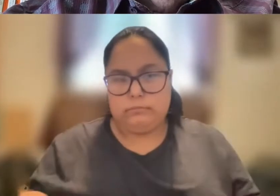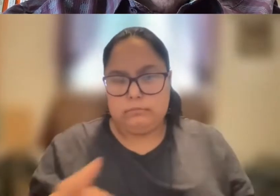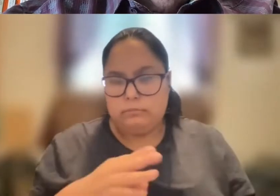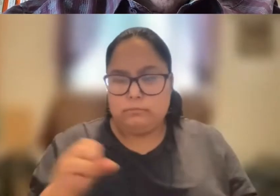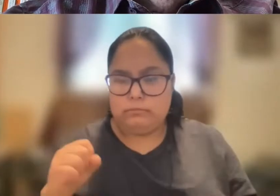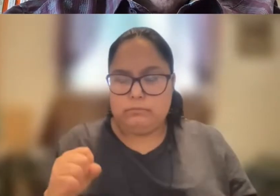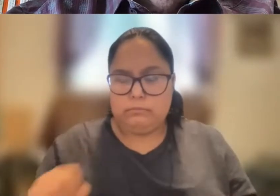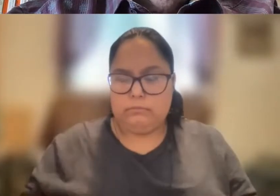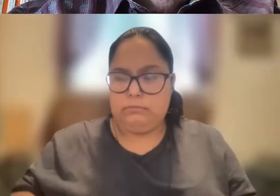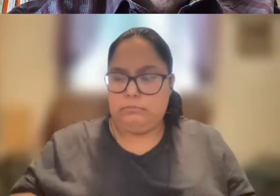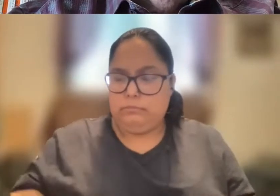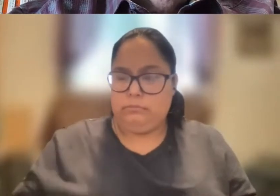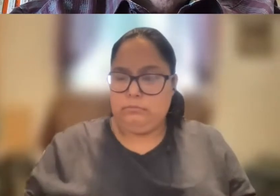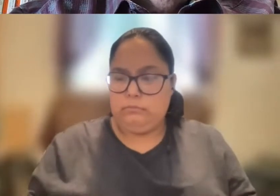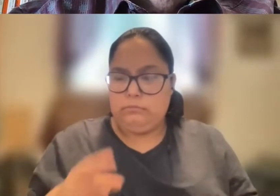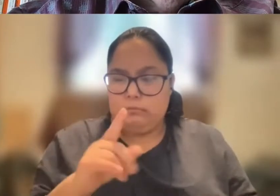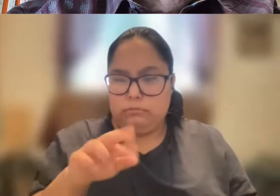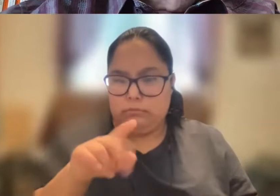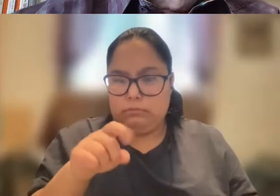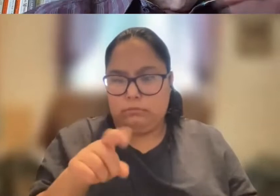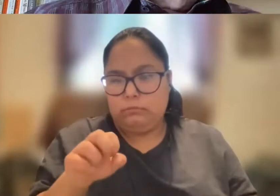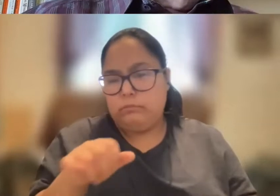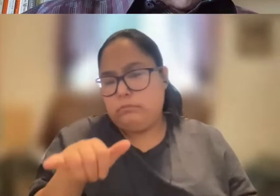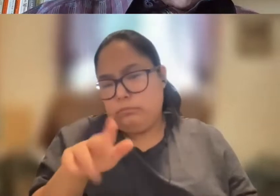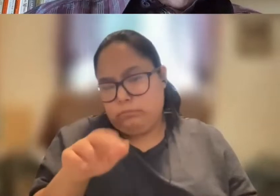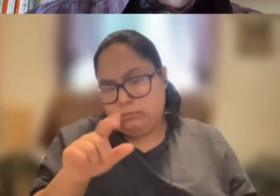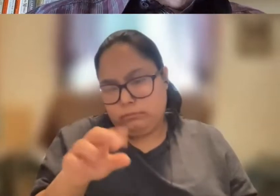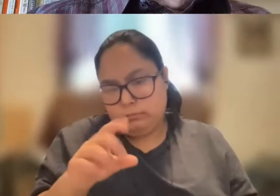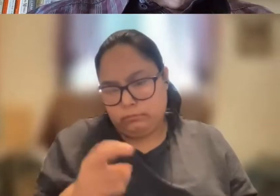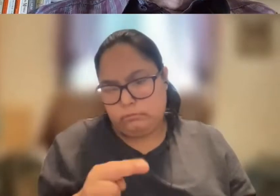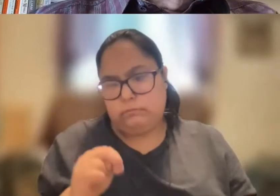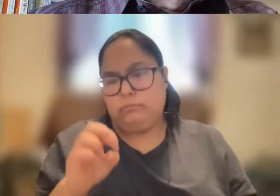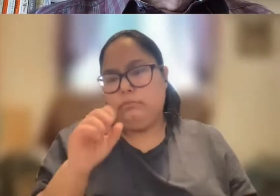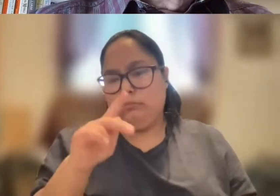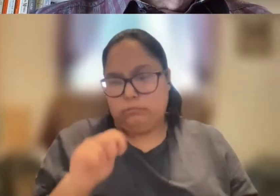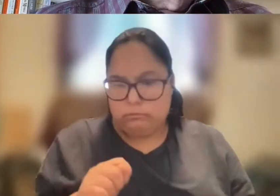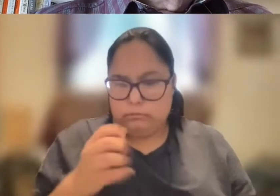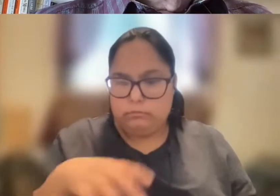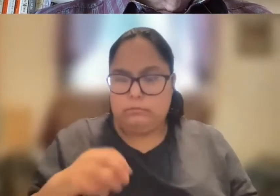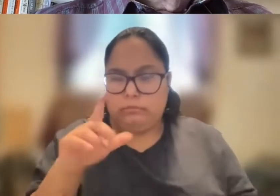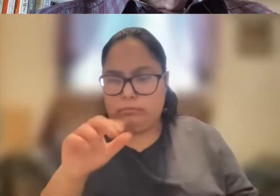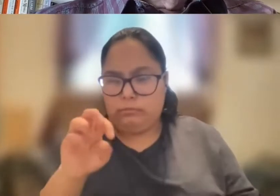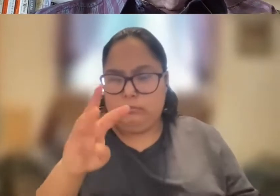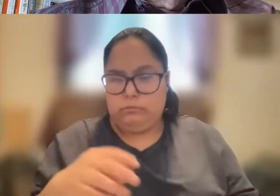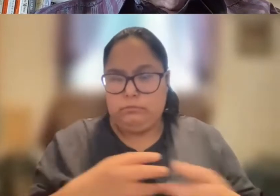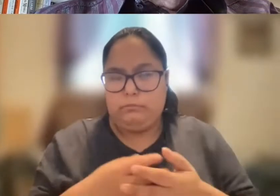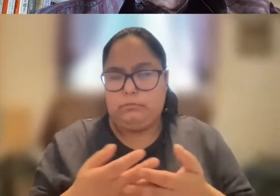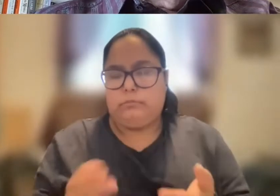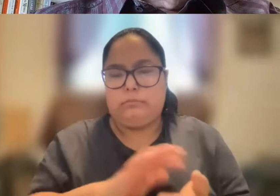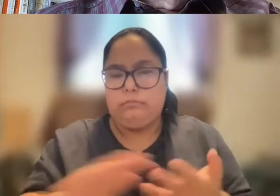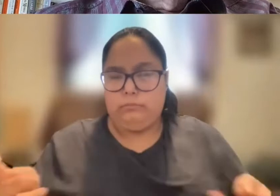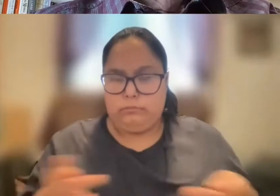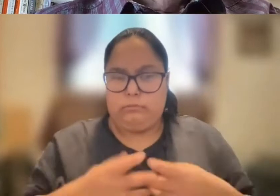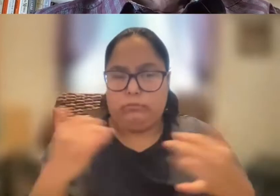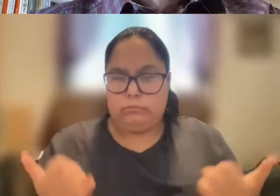So with that sexual misconduct lawsuit, it sort of plays nicely into where